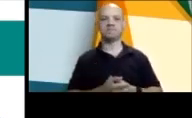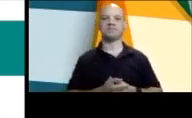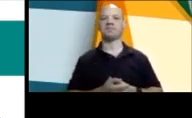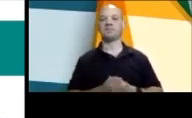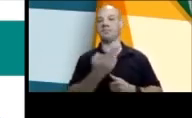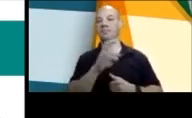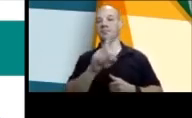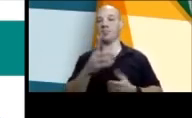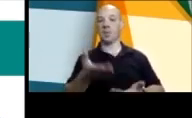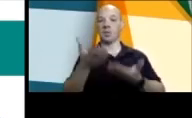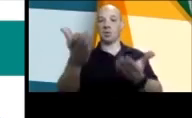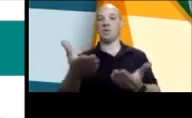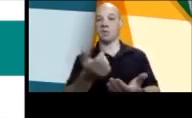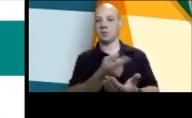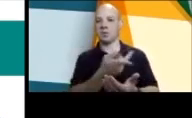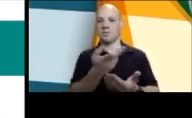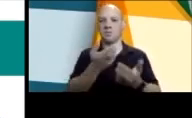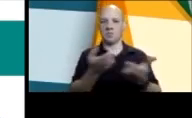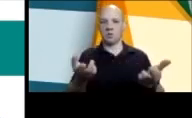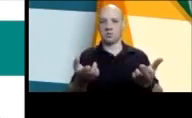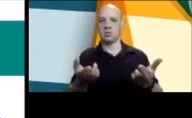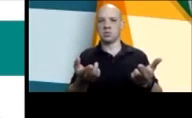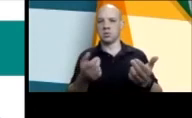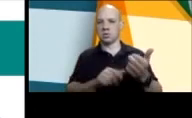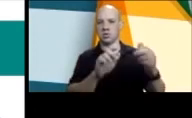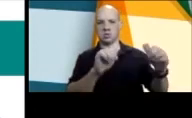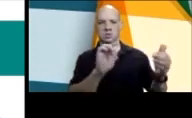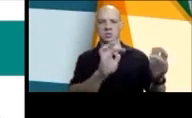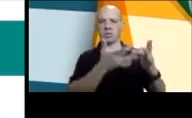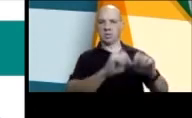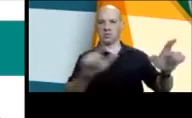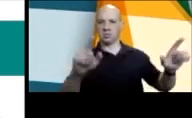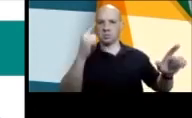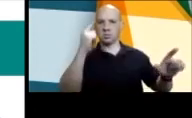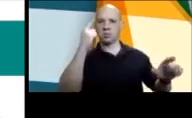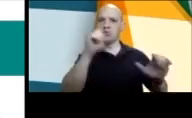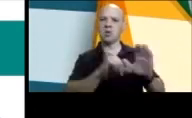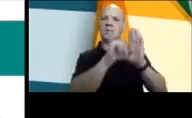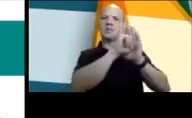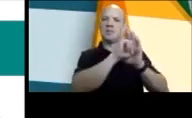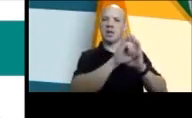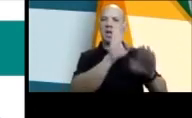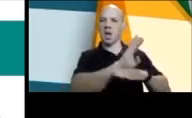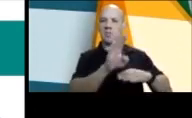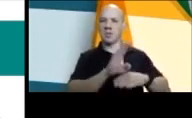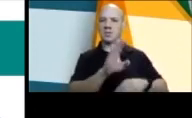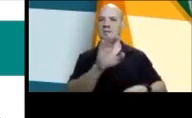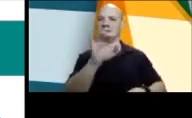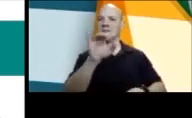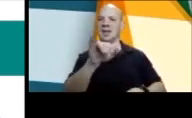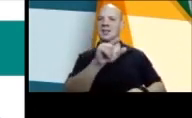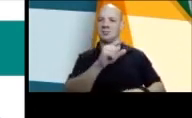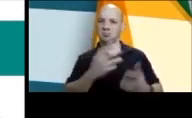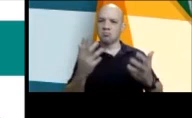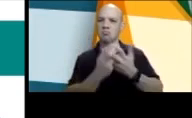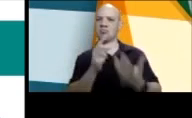HUD offers a few resources on their site for identifying a business qualifies as Section 3.